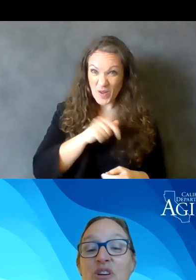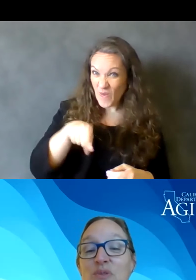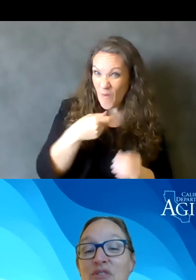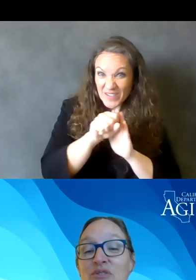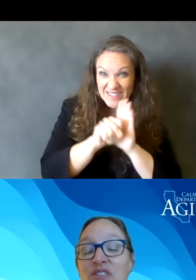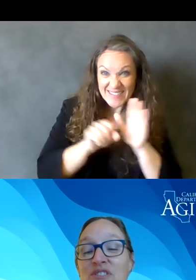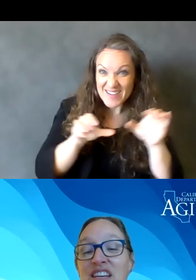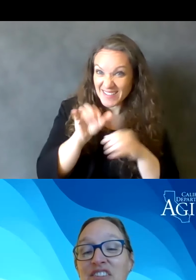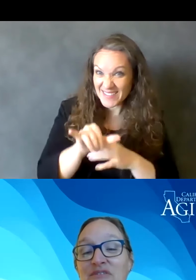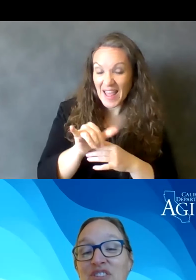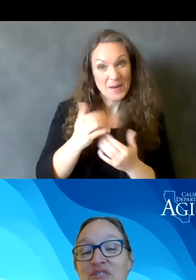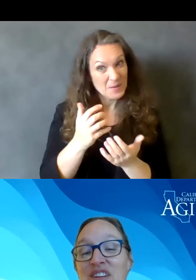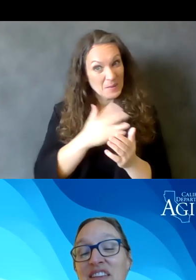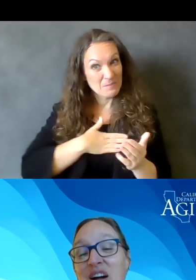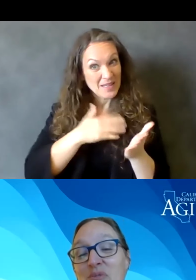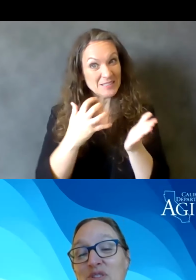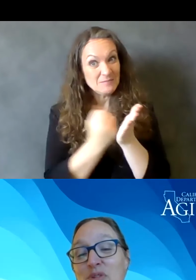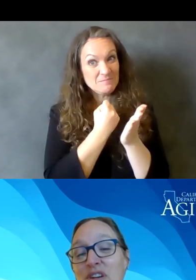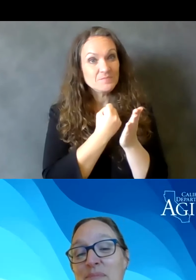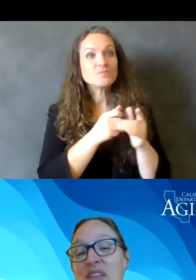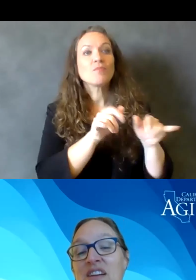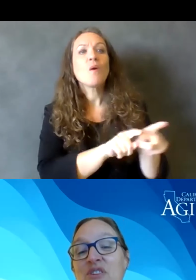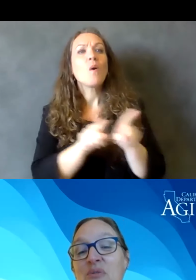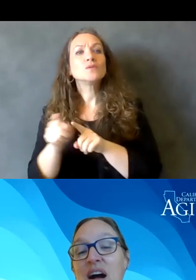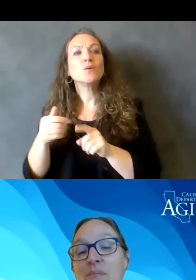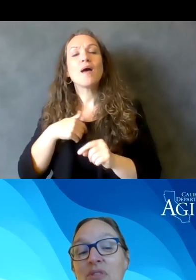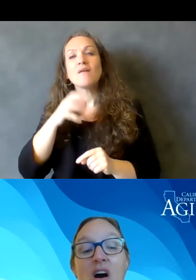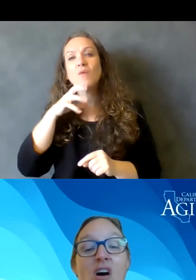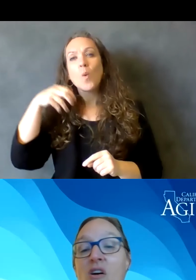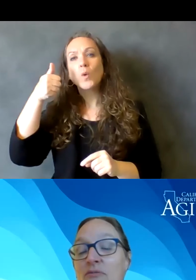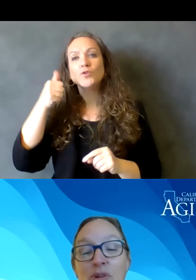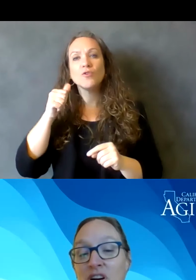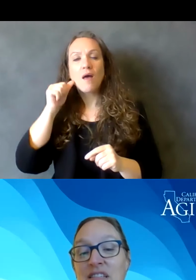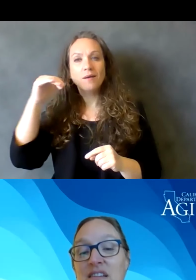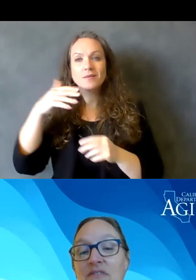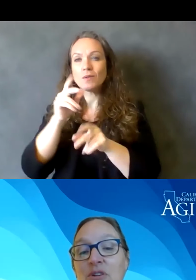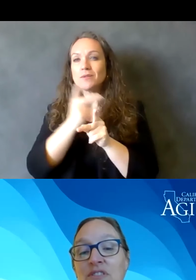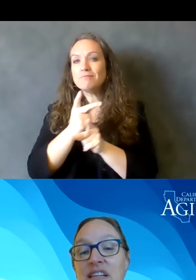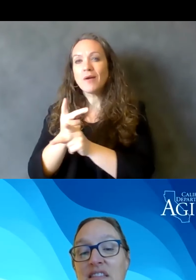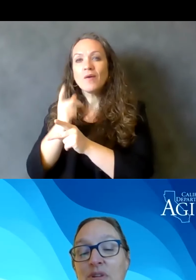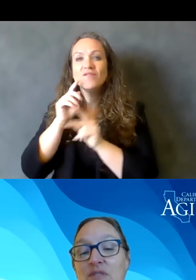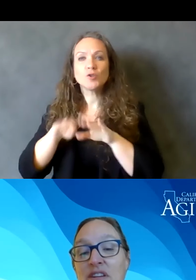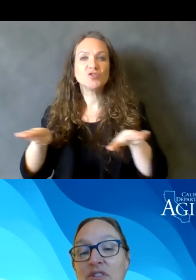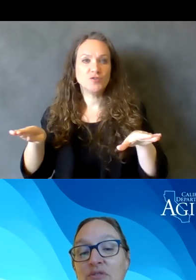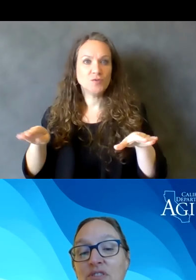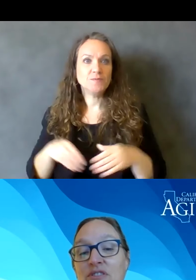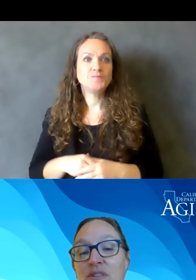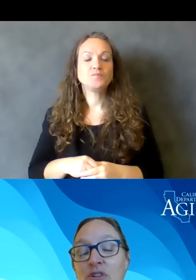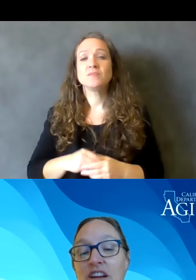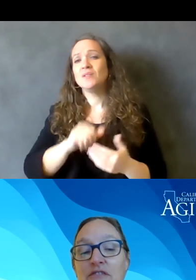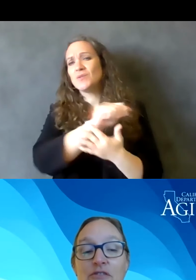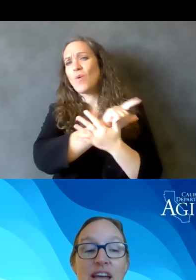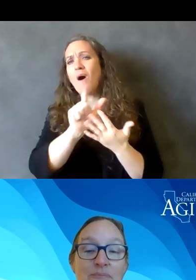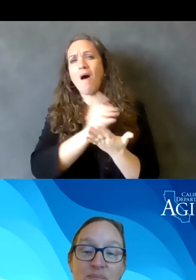And of course, we have older adults caring for children in the CalWORKs program. So all prongs of the Golden State stimulus benefit older adults,